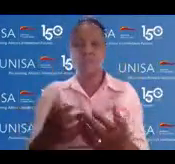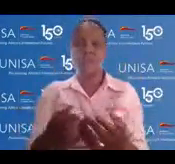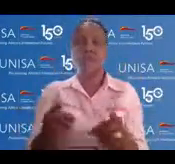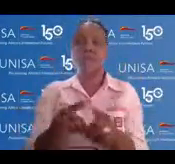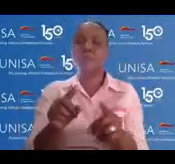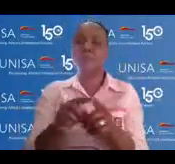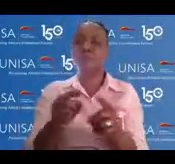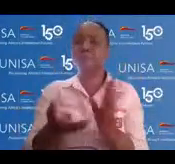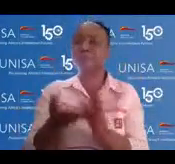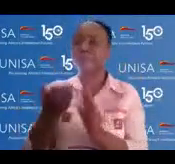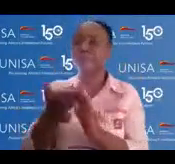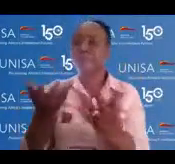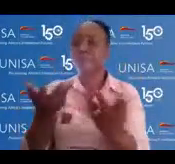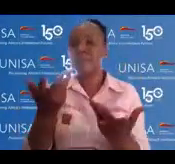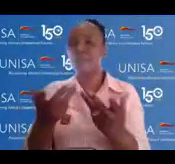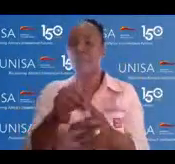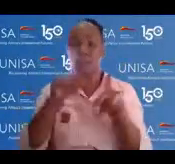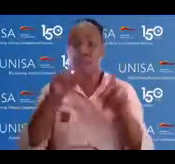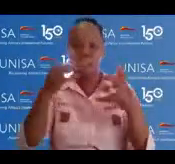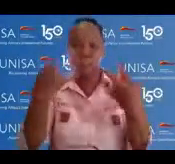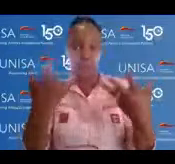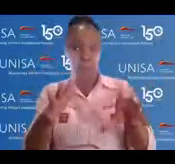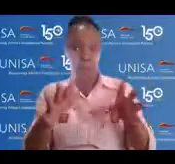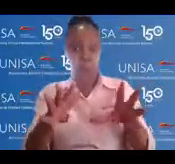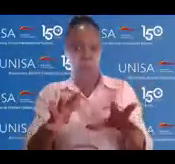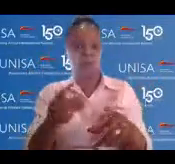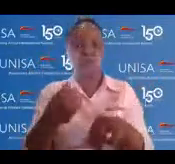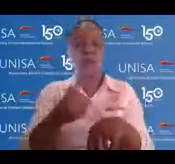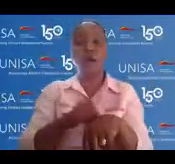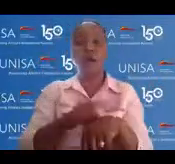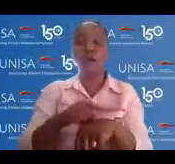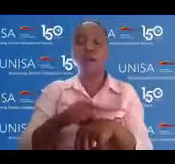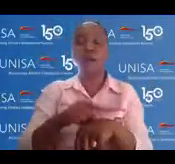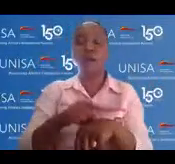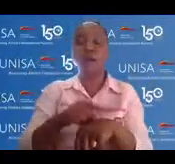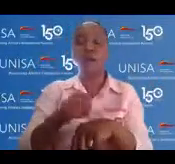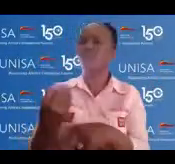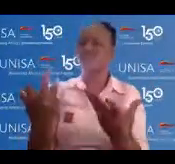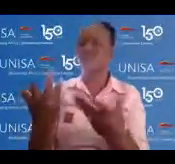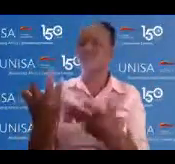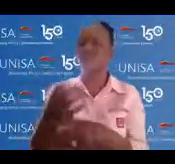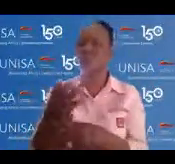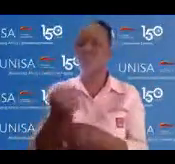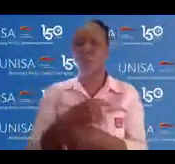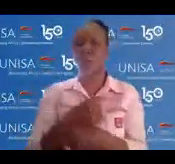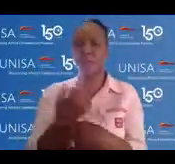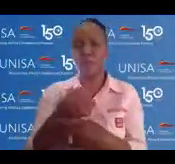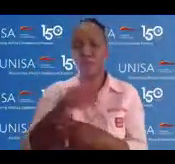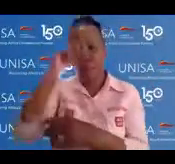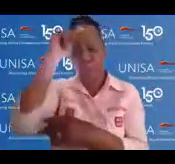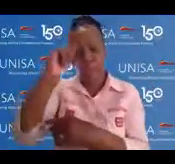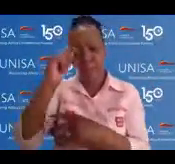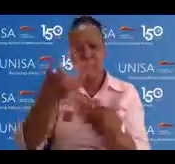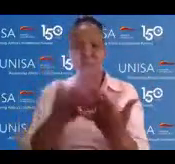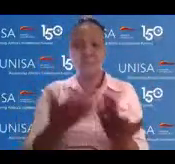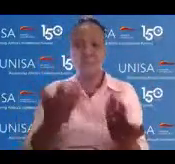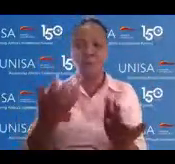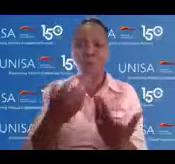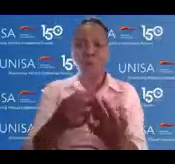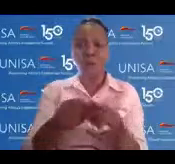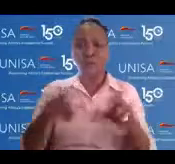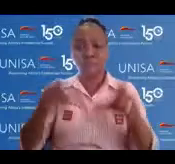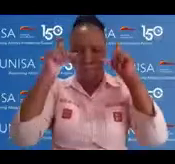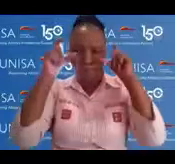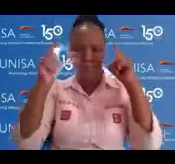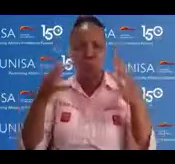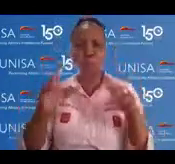these pictures, sometimes one will ask if I have a head, if I'm wearing the shades, so we'll not be able to identify